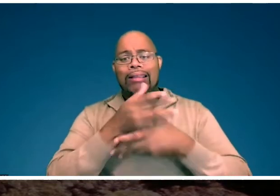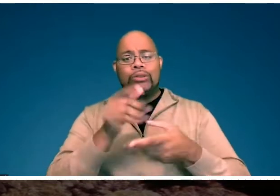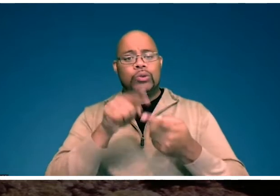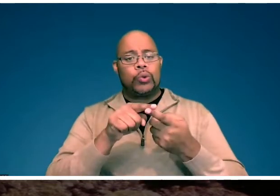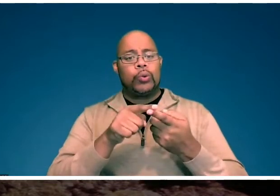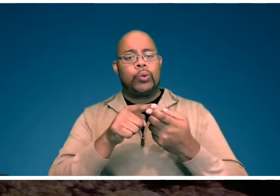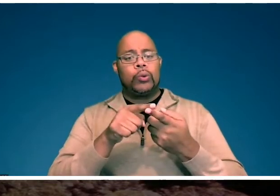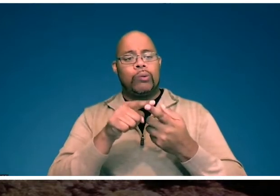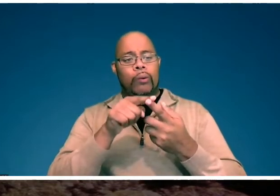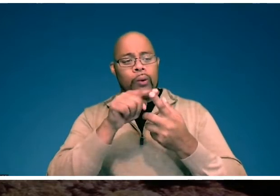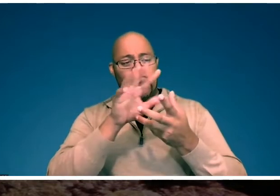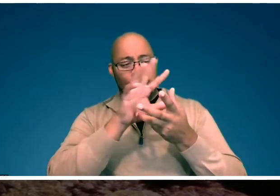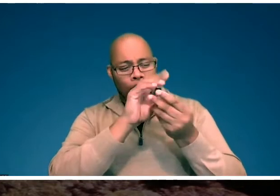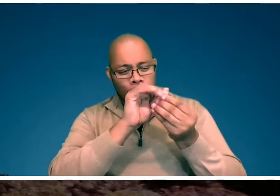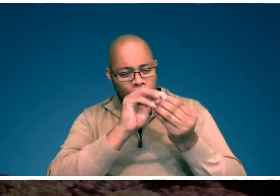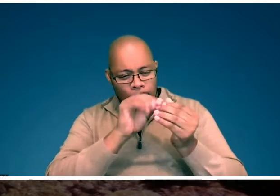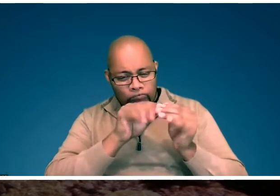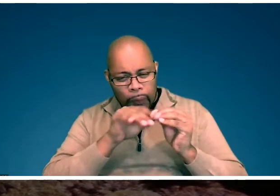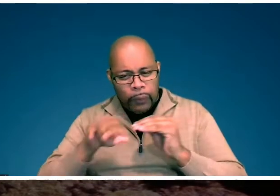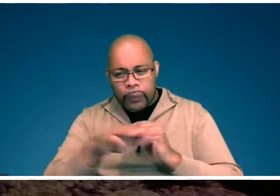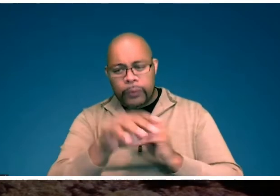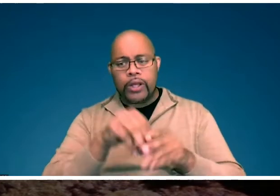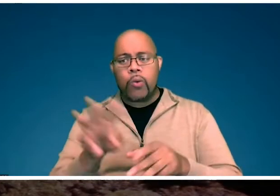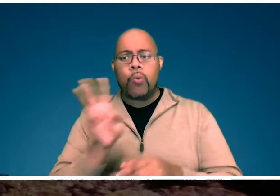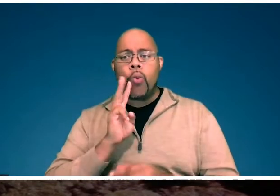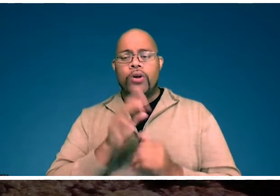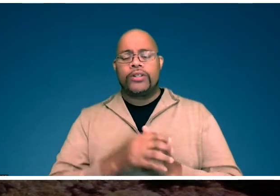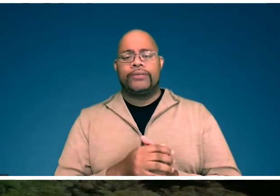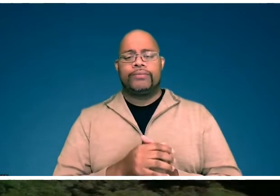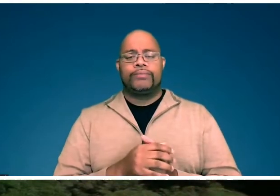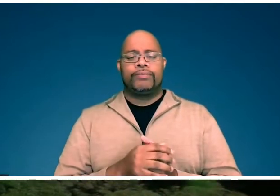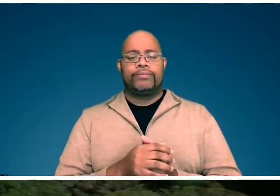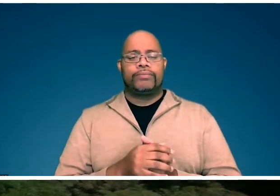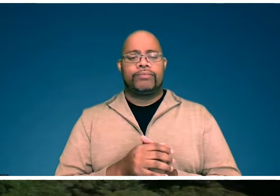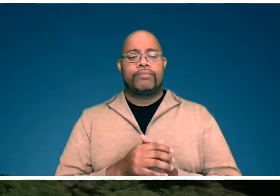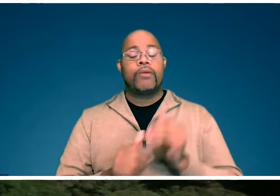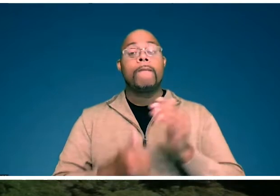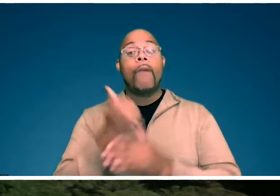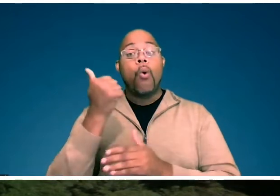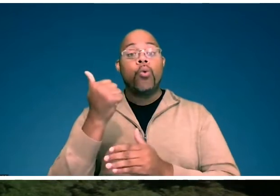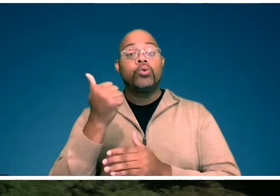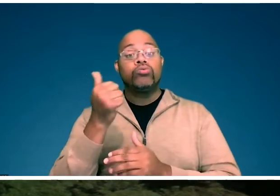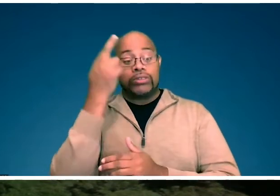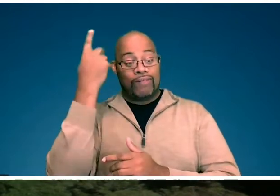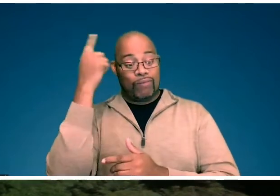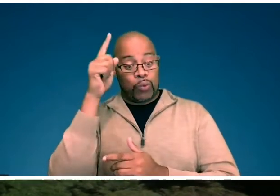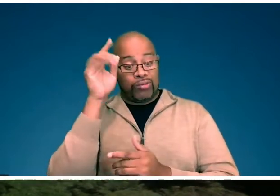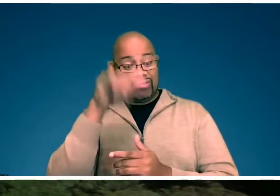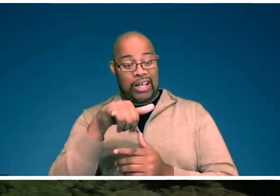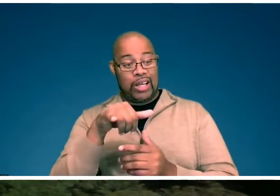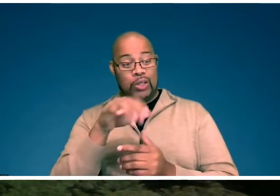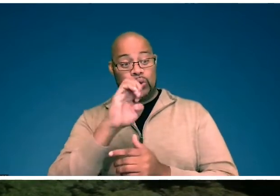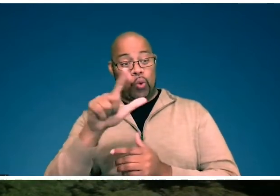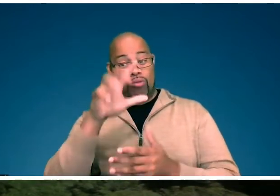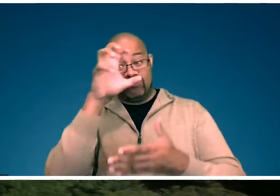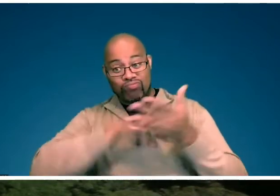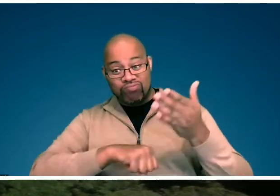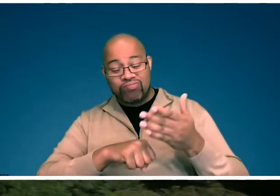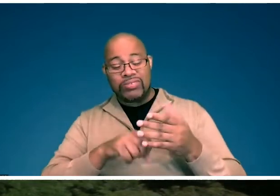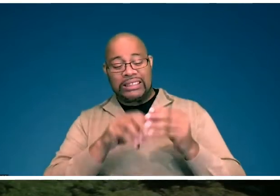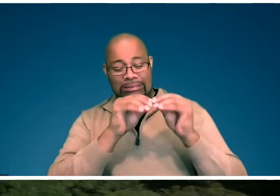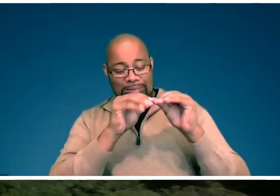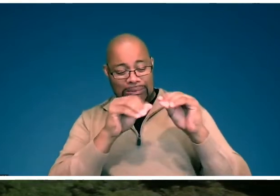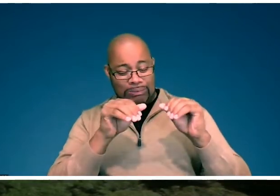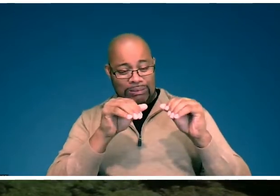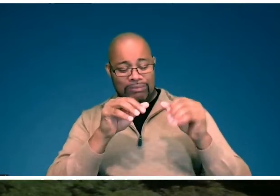to sediment erosion and mobilization of that sediment into waterways. Most of the reason for soil removal